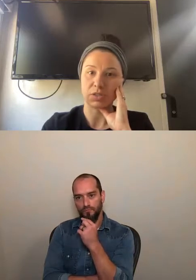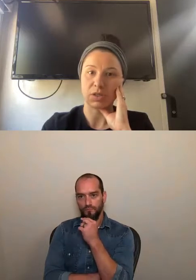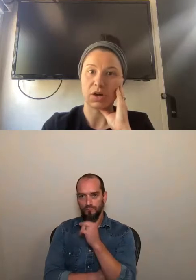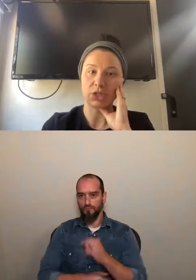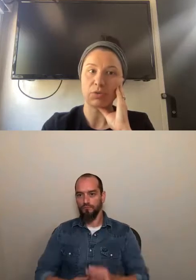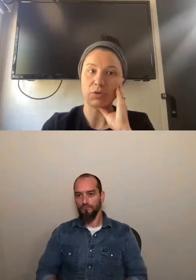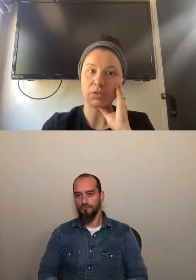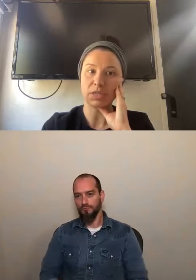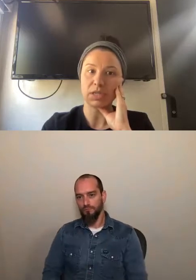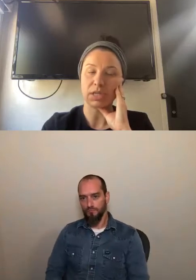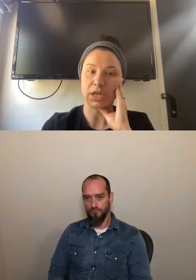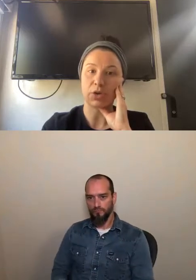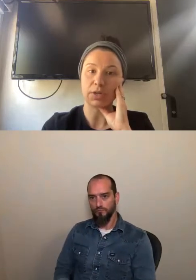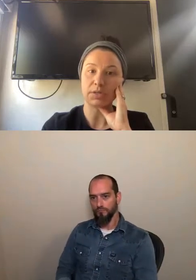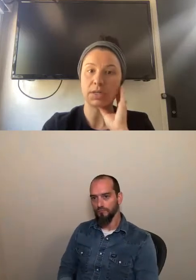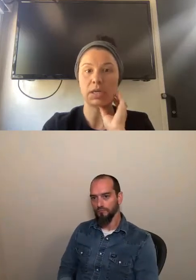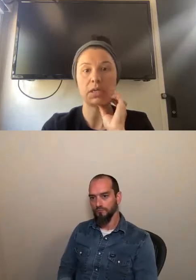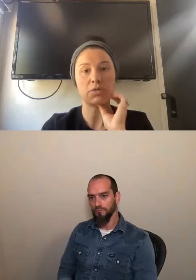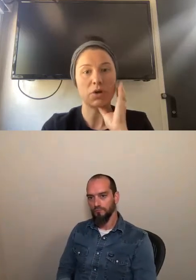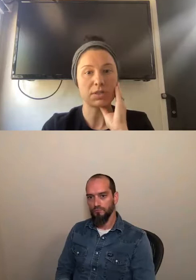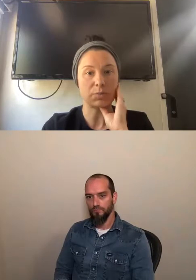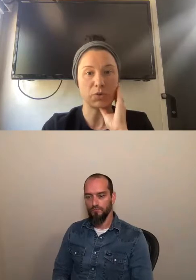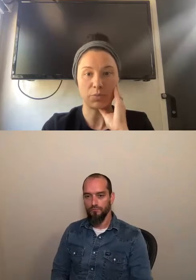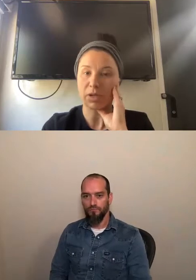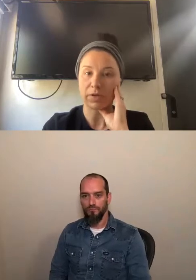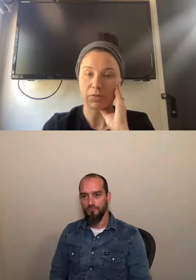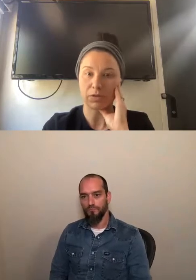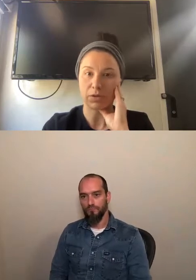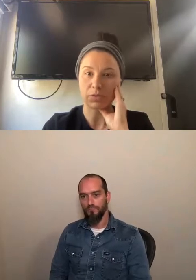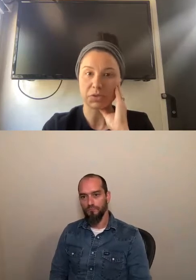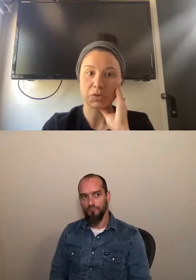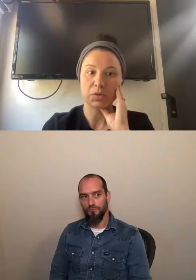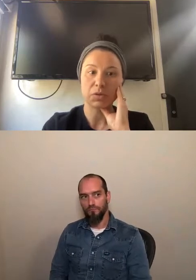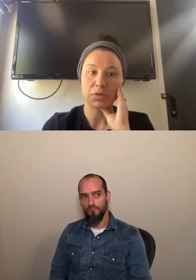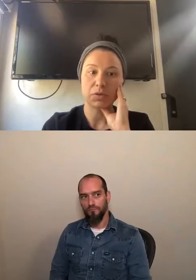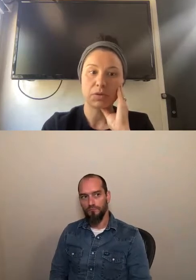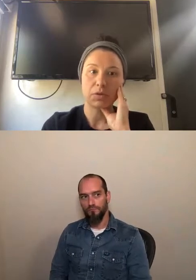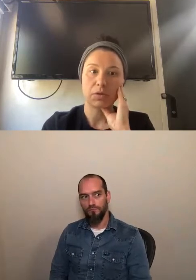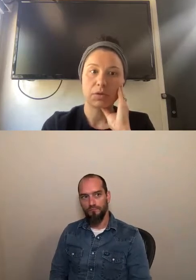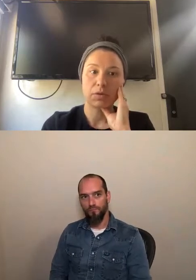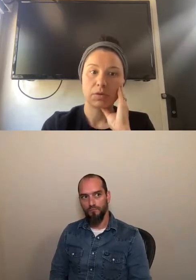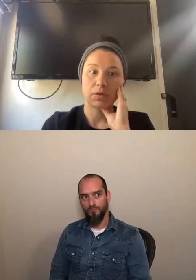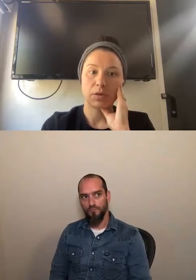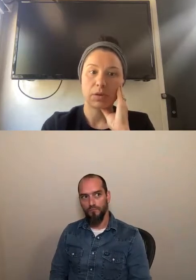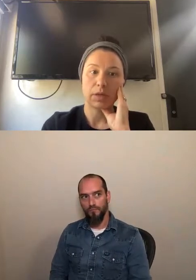inspections, are you noticing an increase in toxic mold being found in homes?